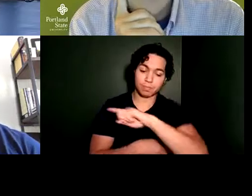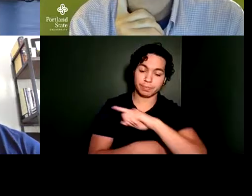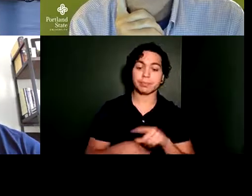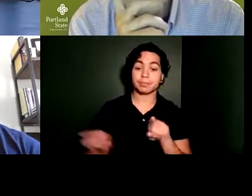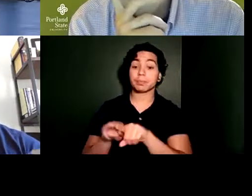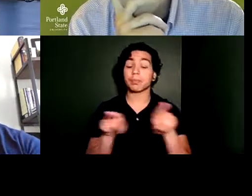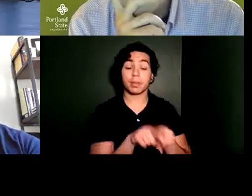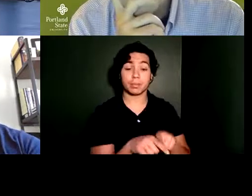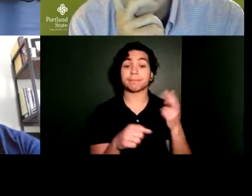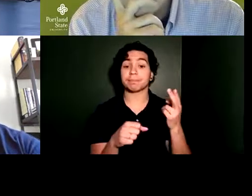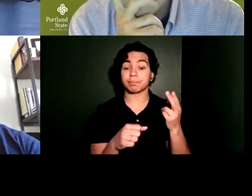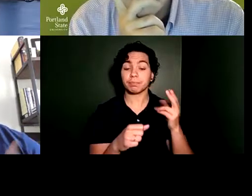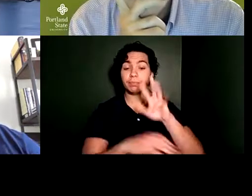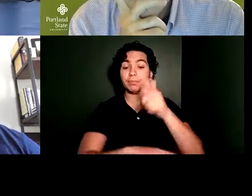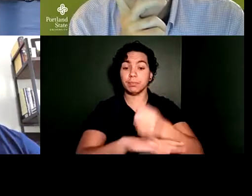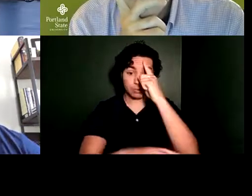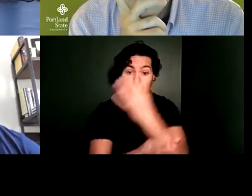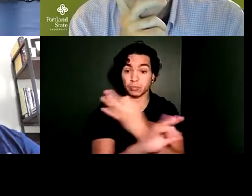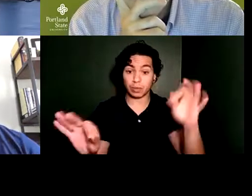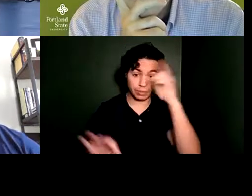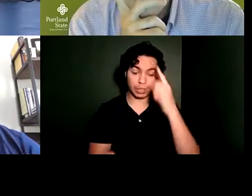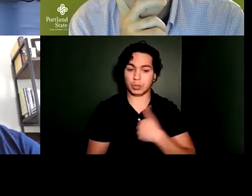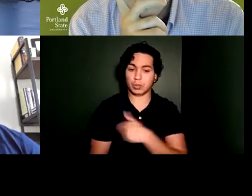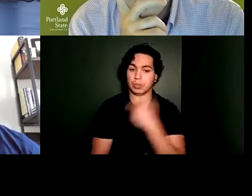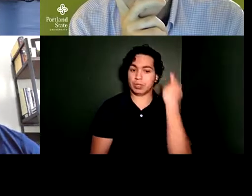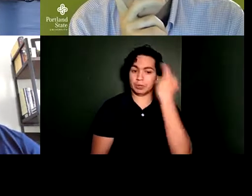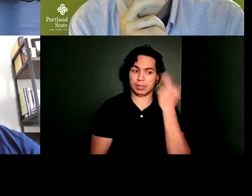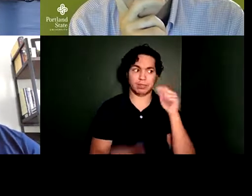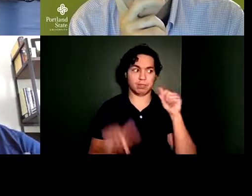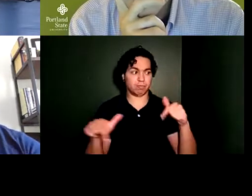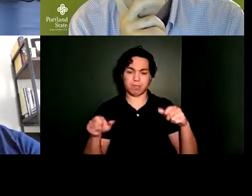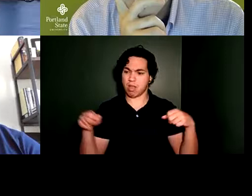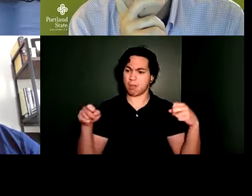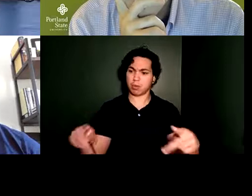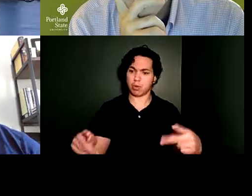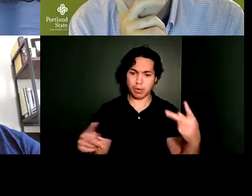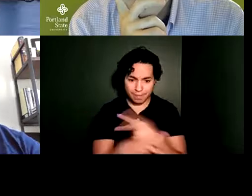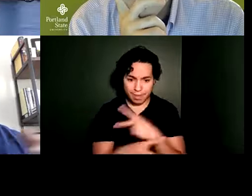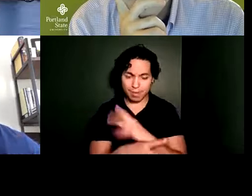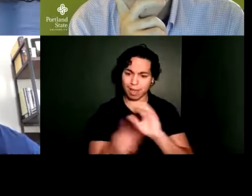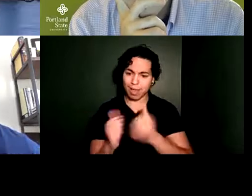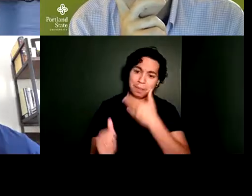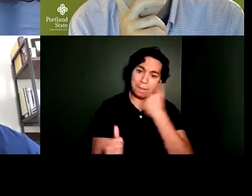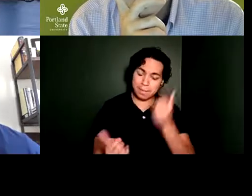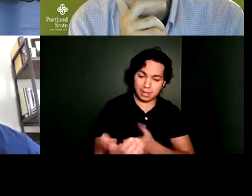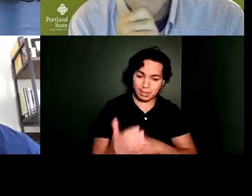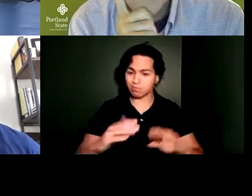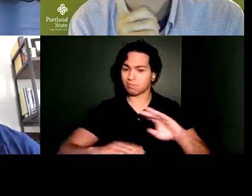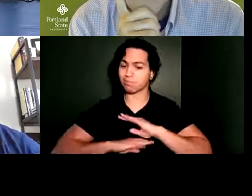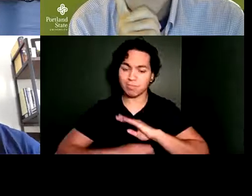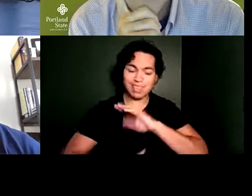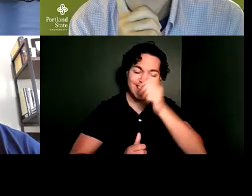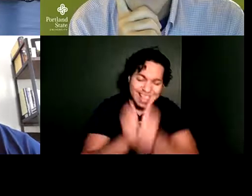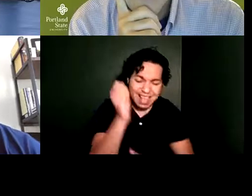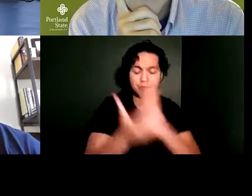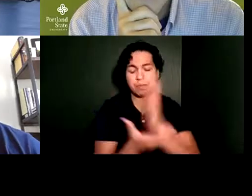we put them out for free because this is us taking this opportunity to learn how best we can serve every facet of the community